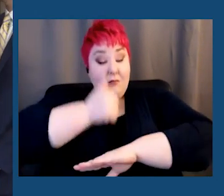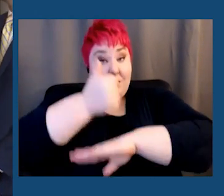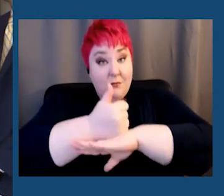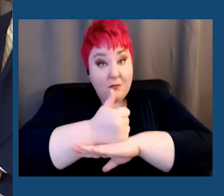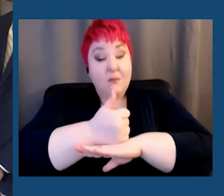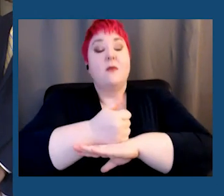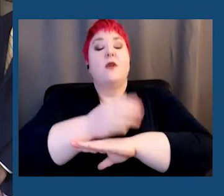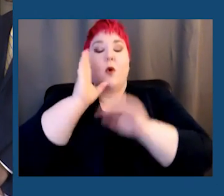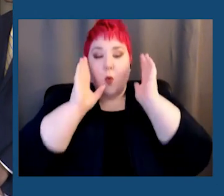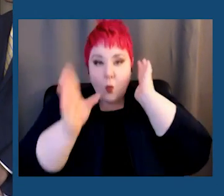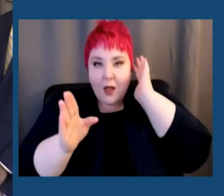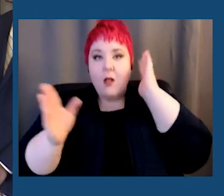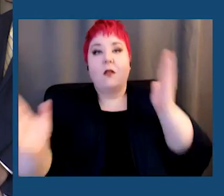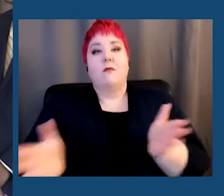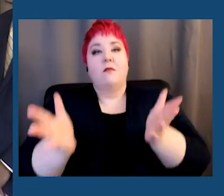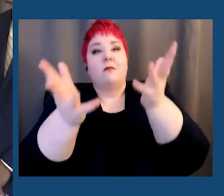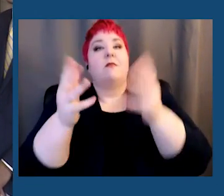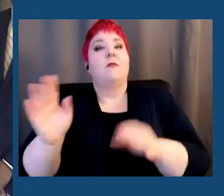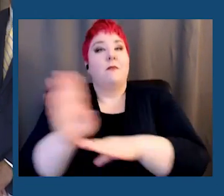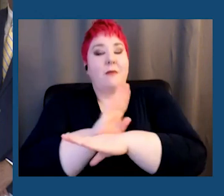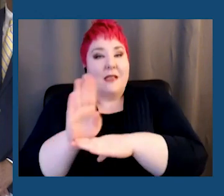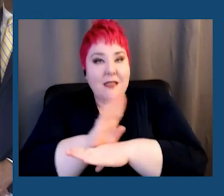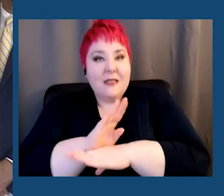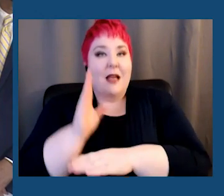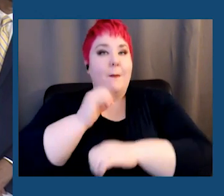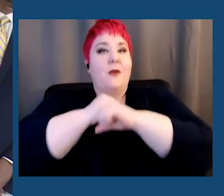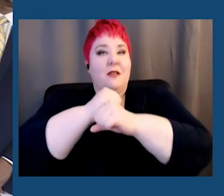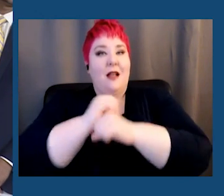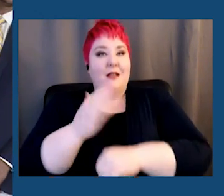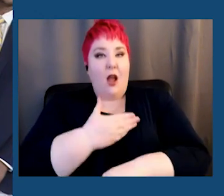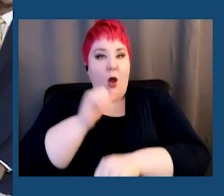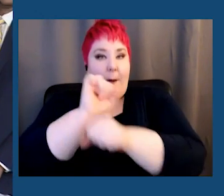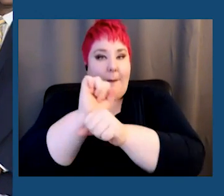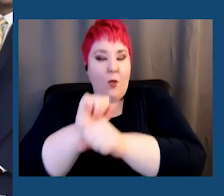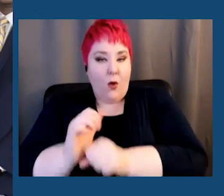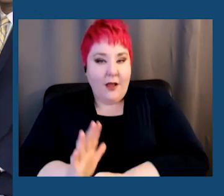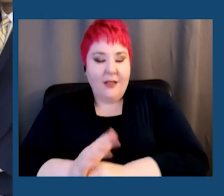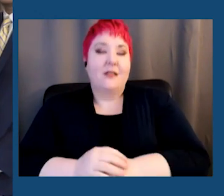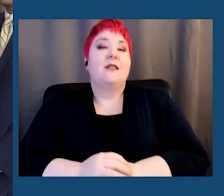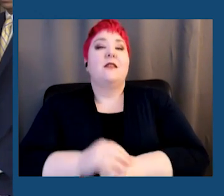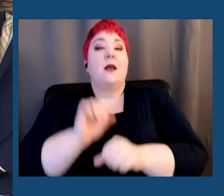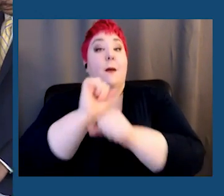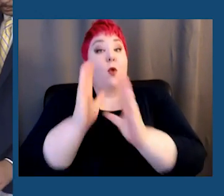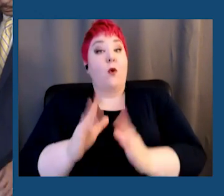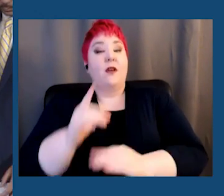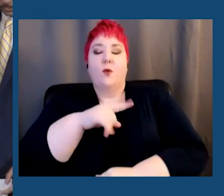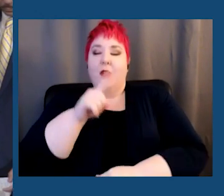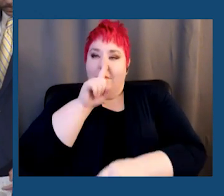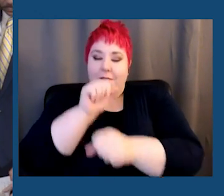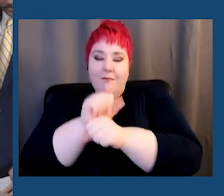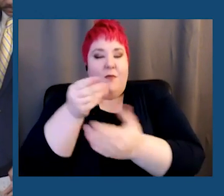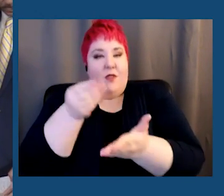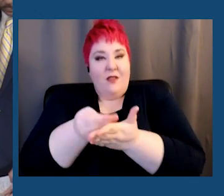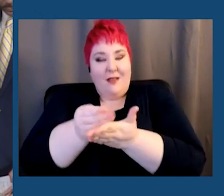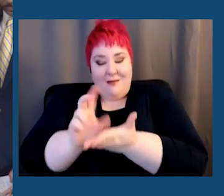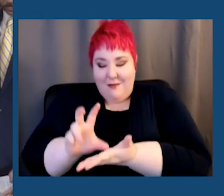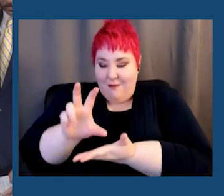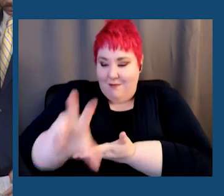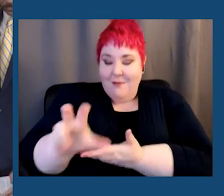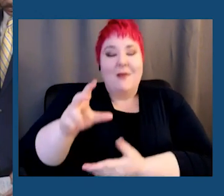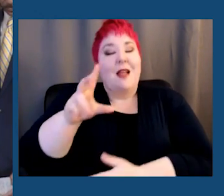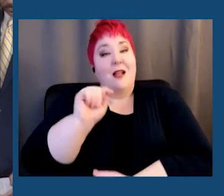and protect our employees and communities, and provide law enforcement with dedicated resources and tools to do their job